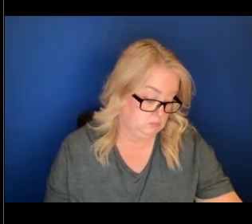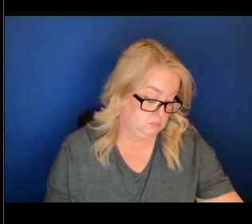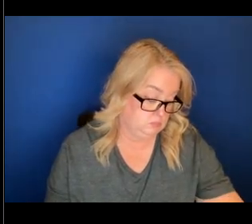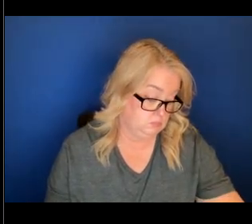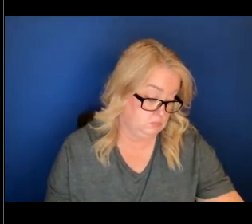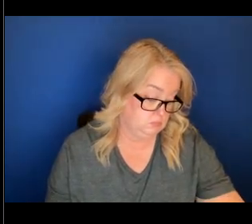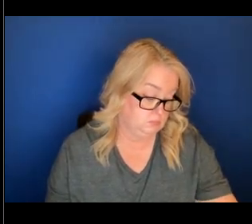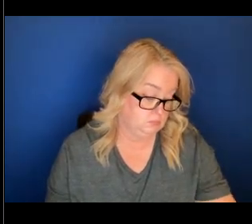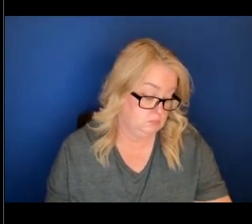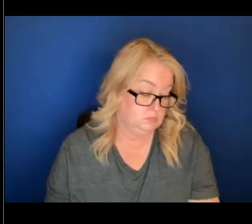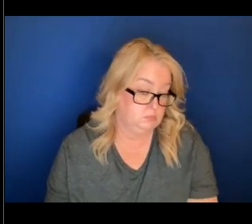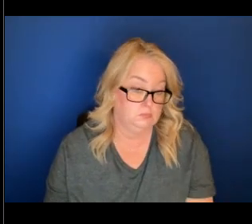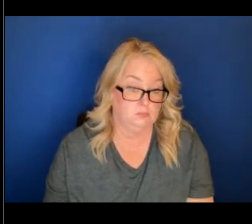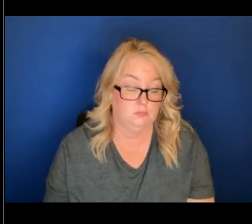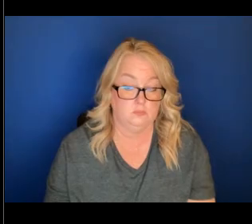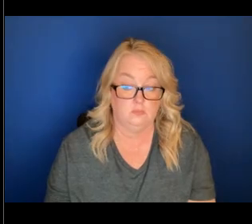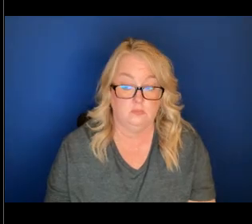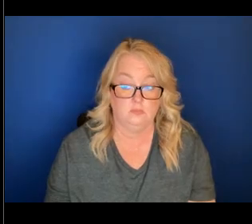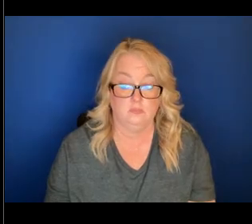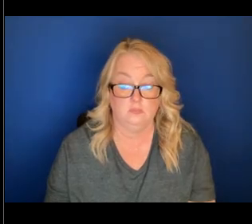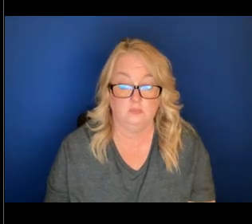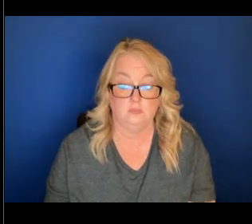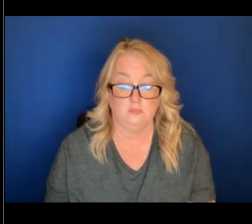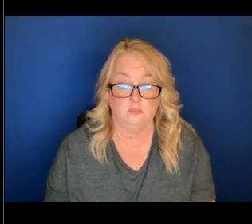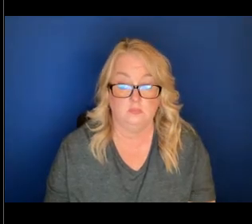wide or wider.